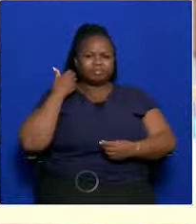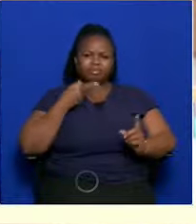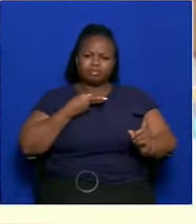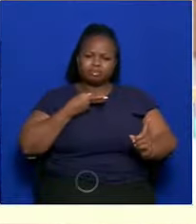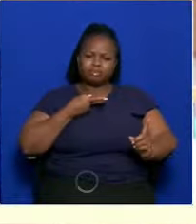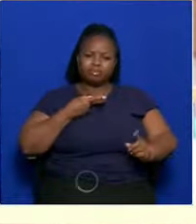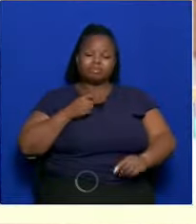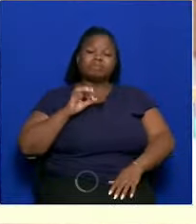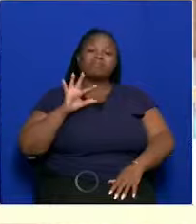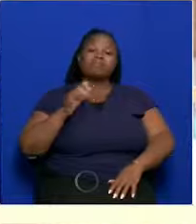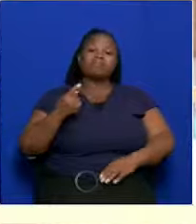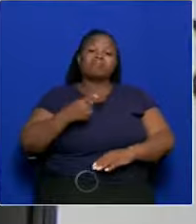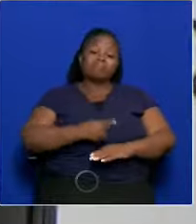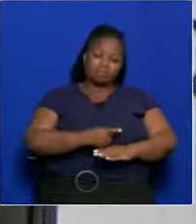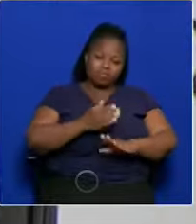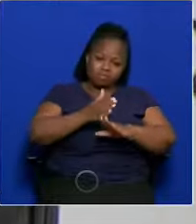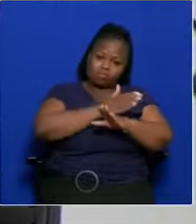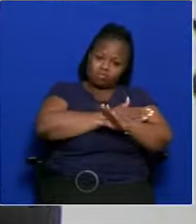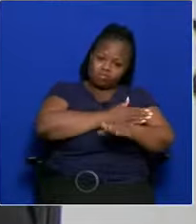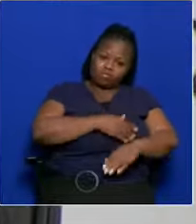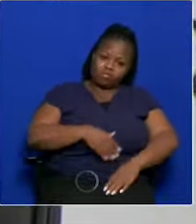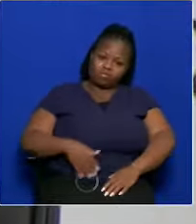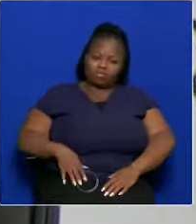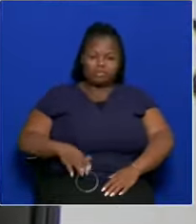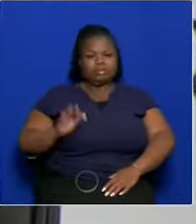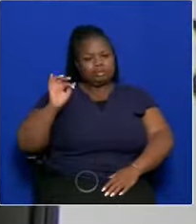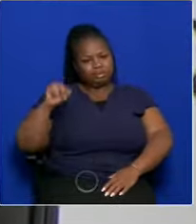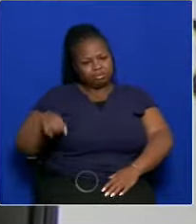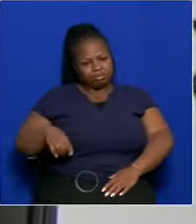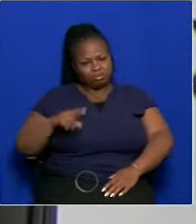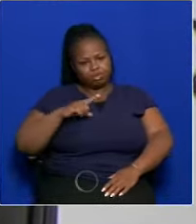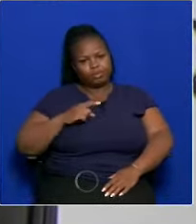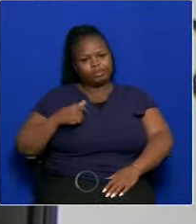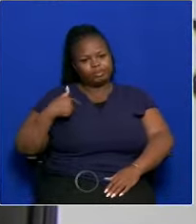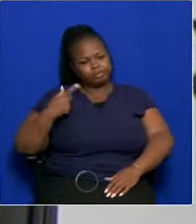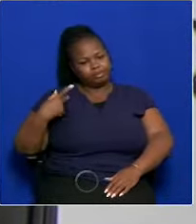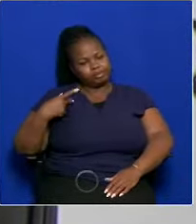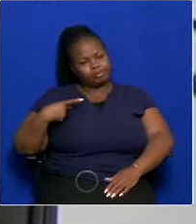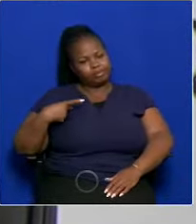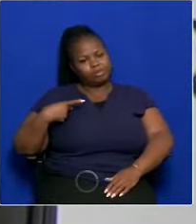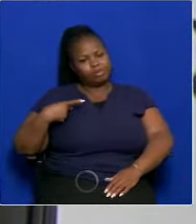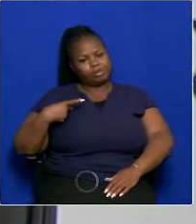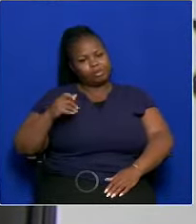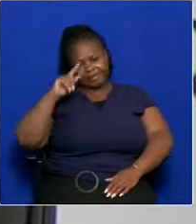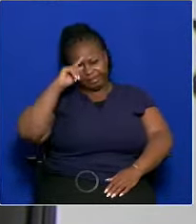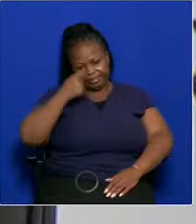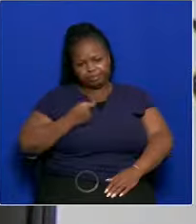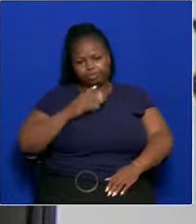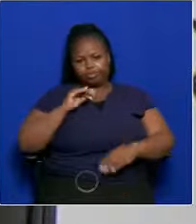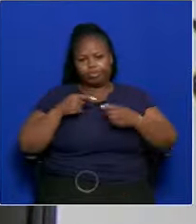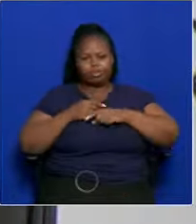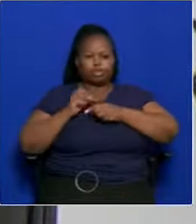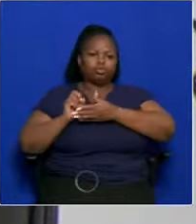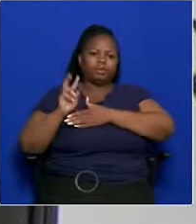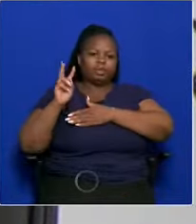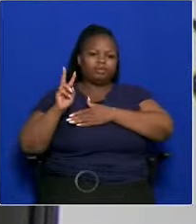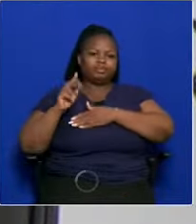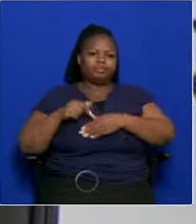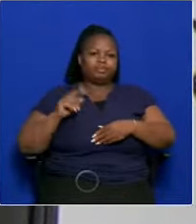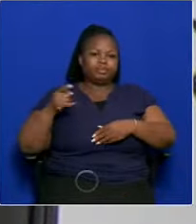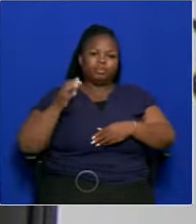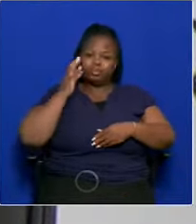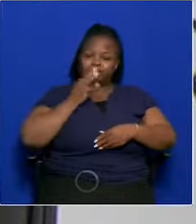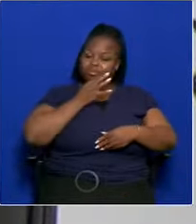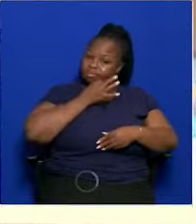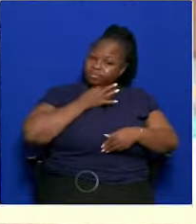days previously. Exactly, because me and my son, we spoke on the 12th. Yes, and you based that on 55,000 rand. Yes.